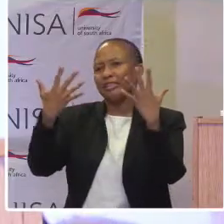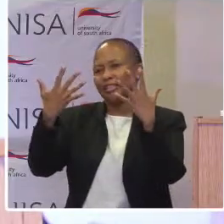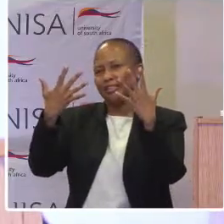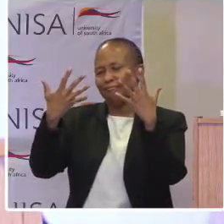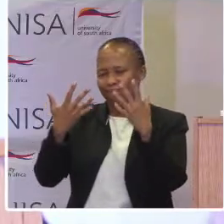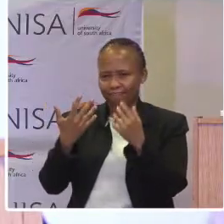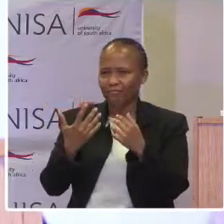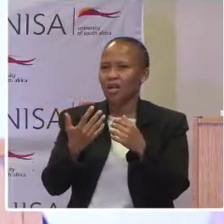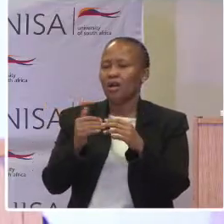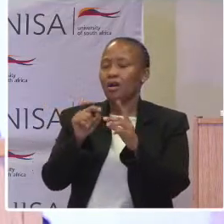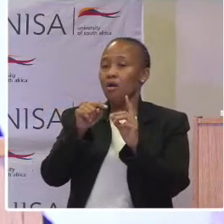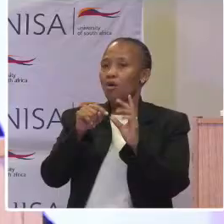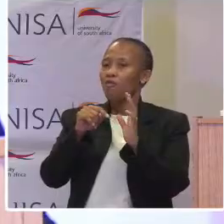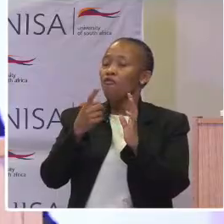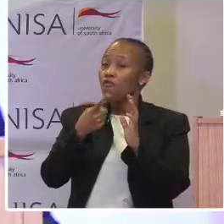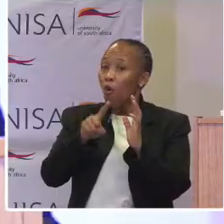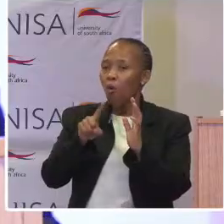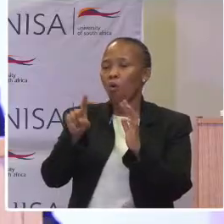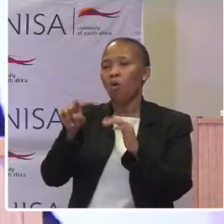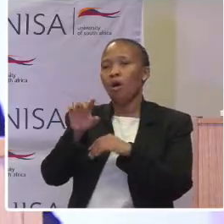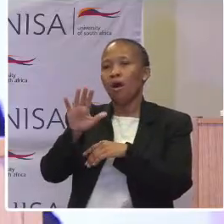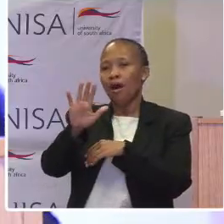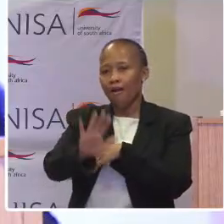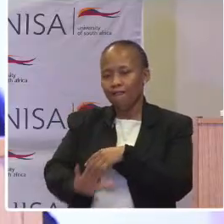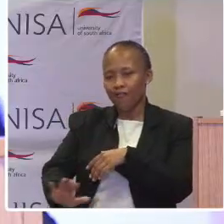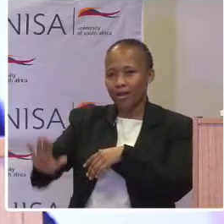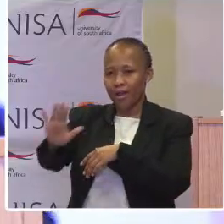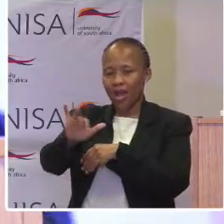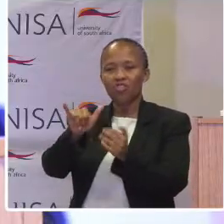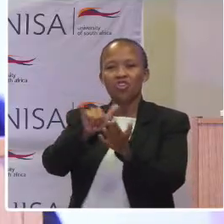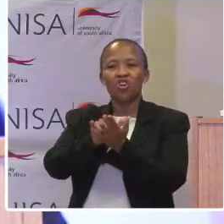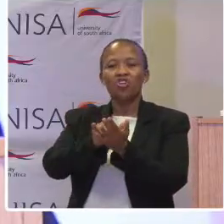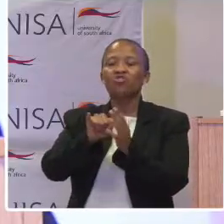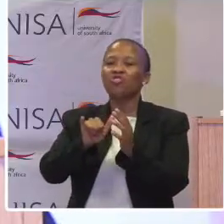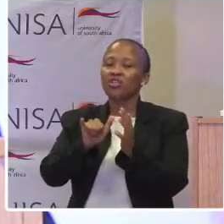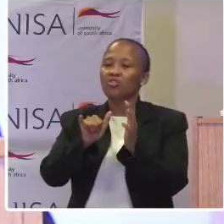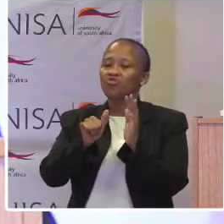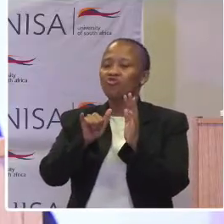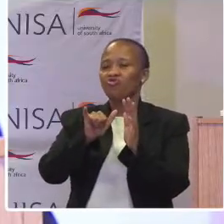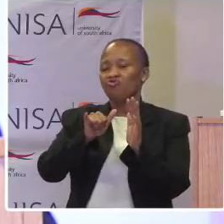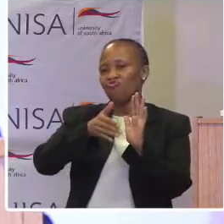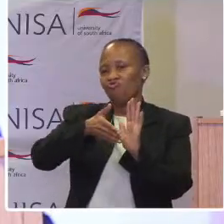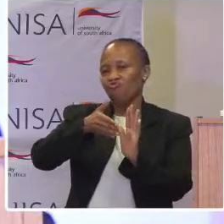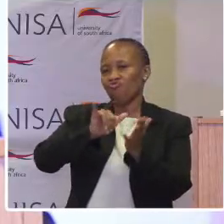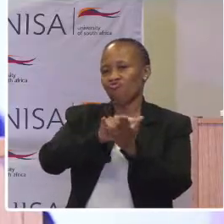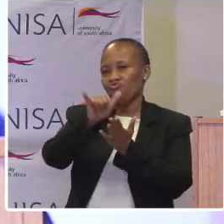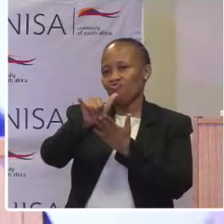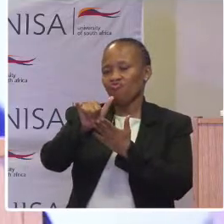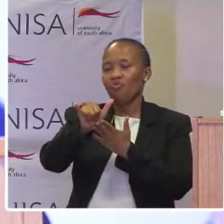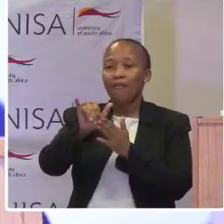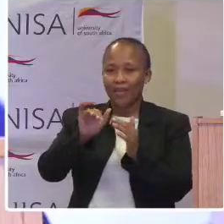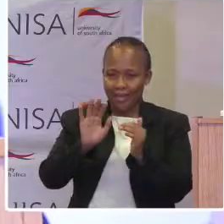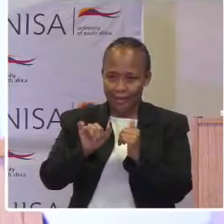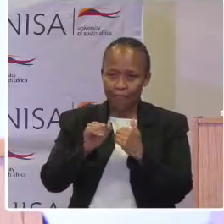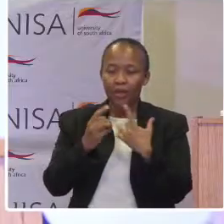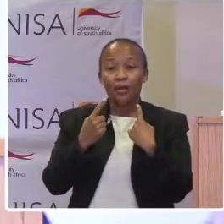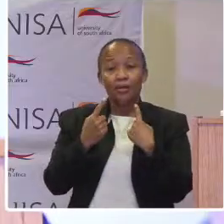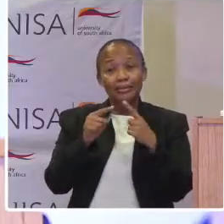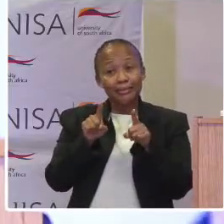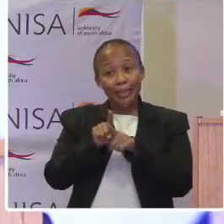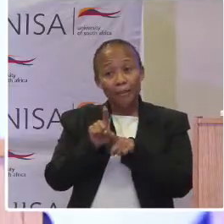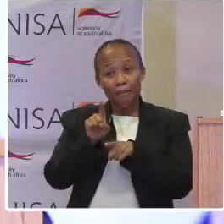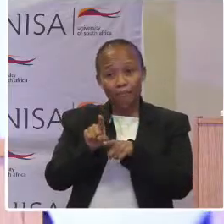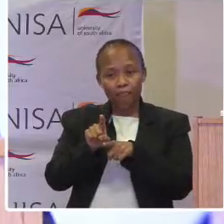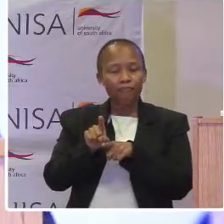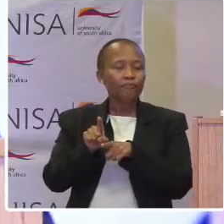for intra-African traffic. The African Continental Free Trade Area, it will also